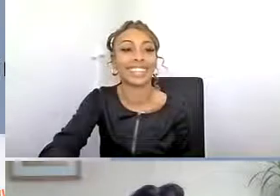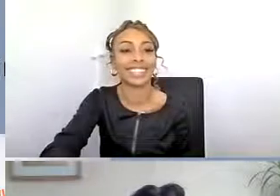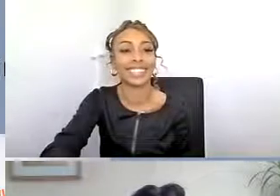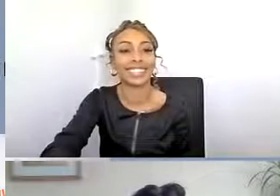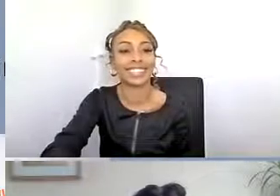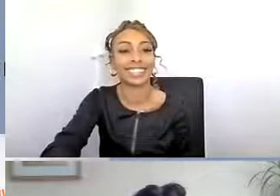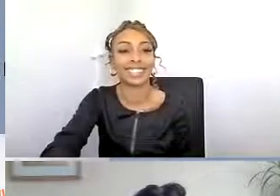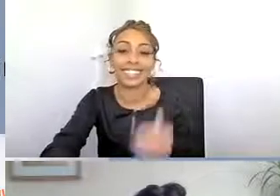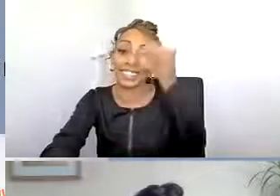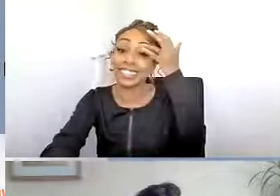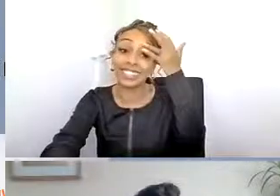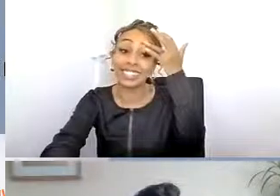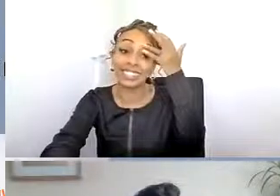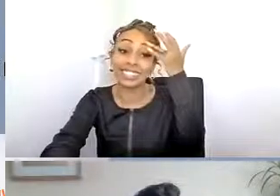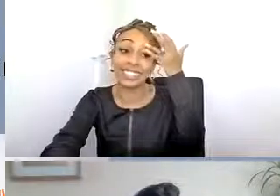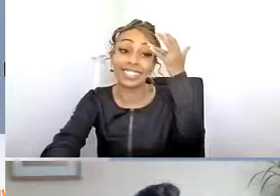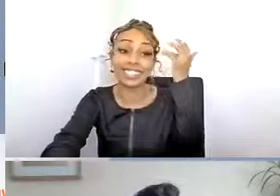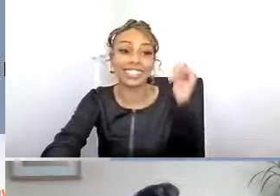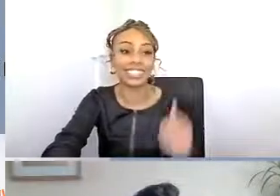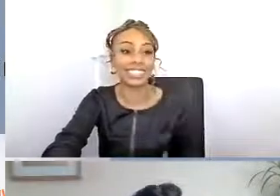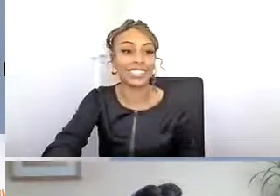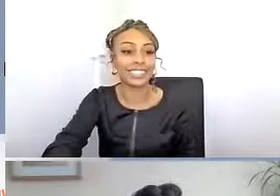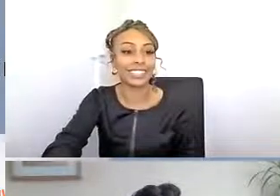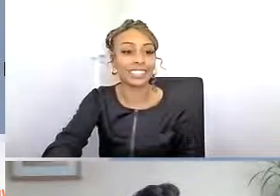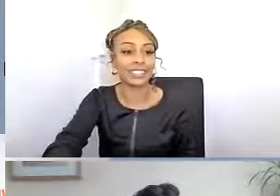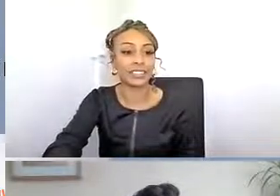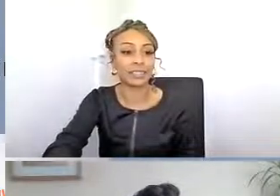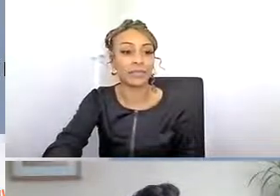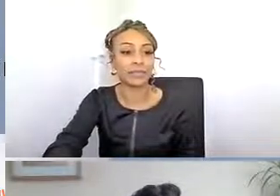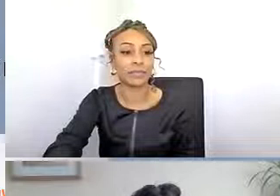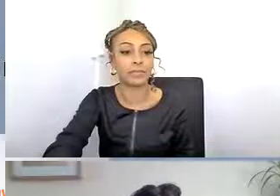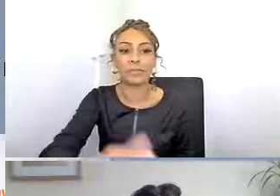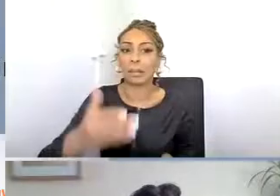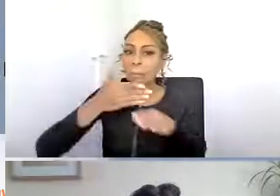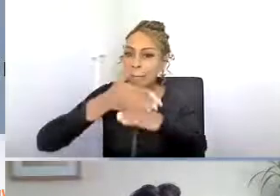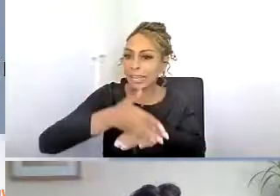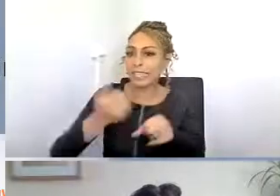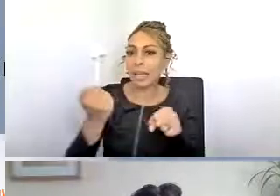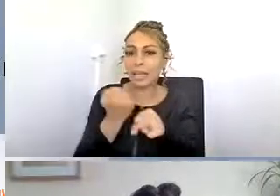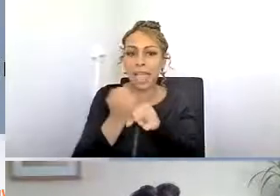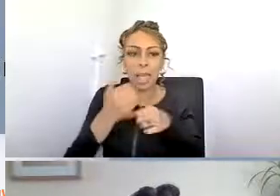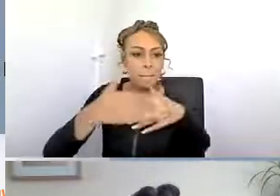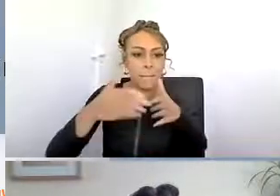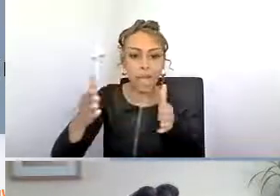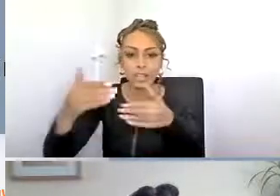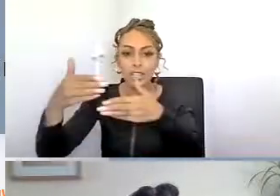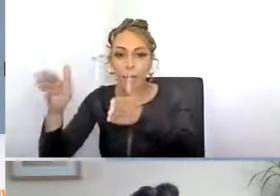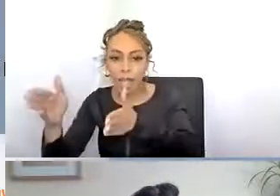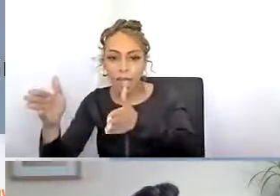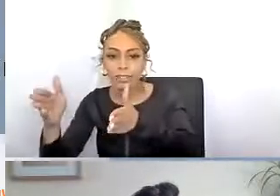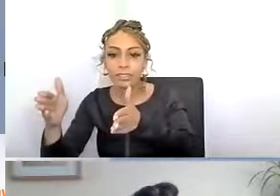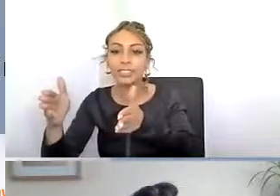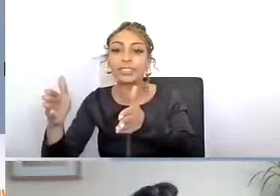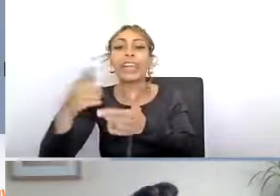Mellis admits that then Gabbo got very busy and made lots of boxes to put the sculptures in that he didn't seem to have made, but of course